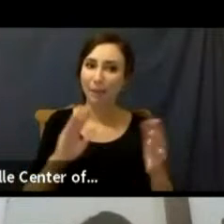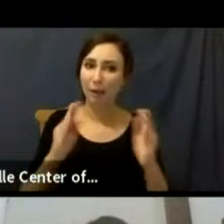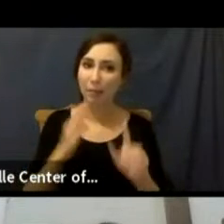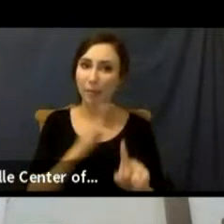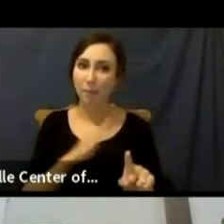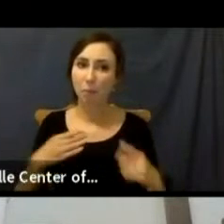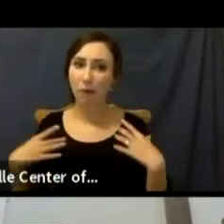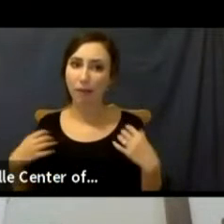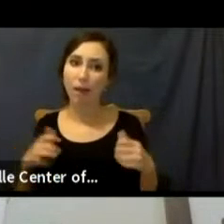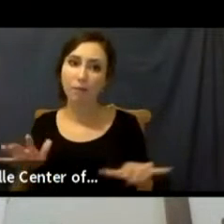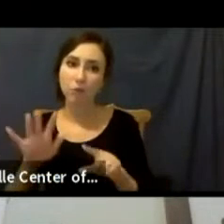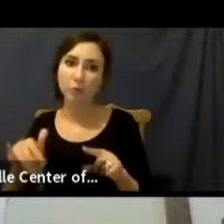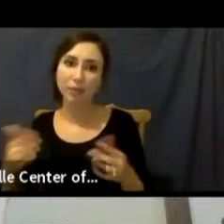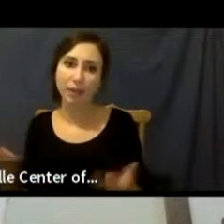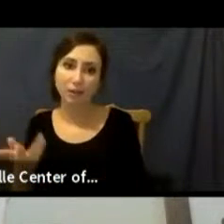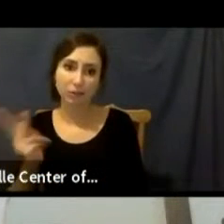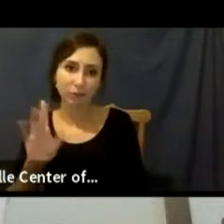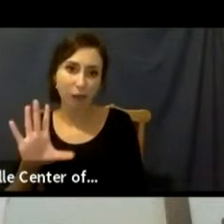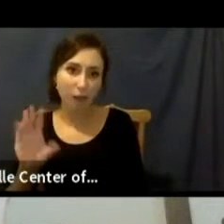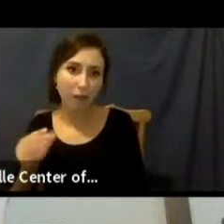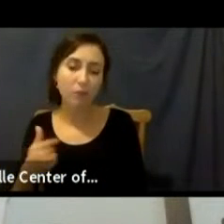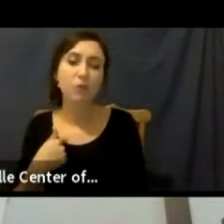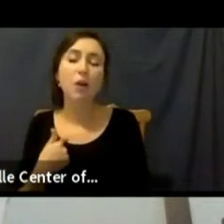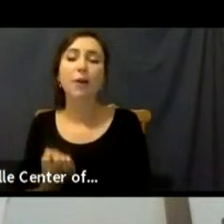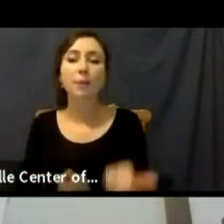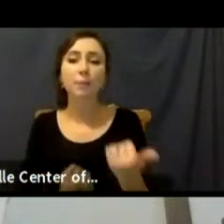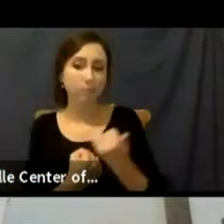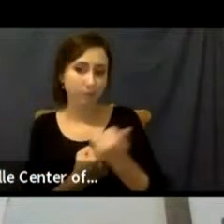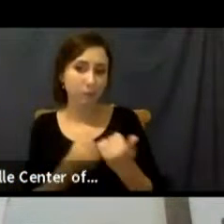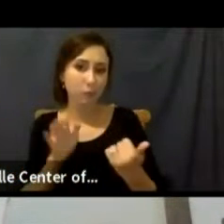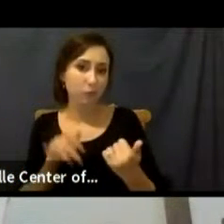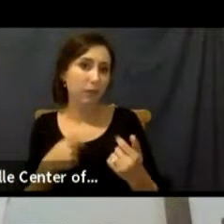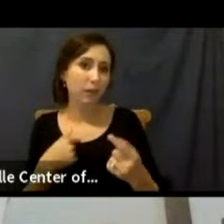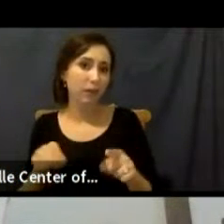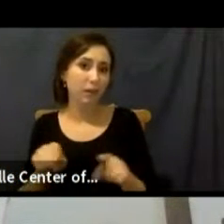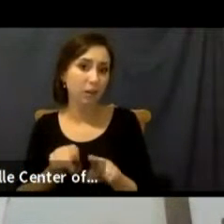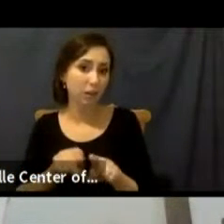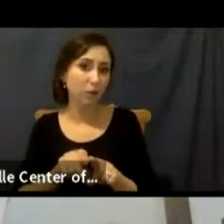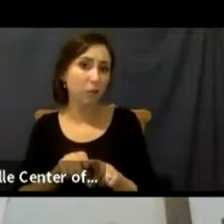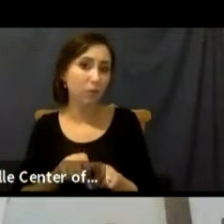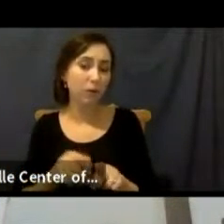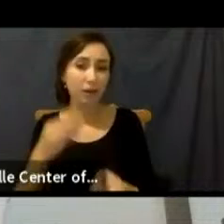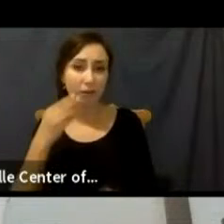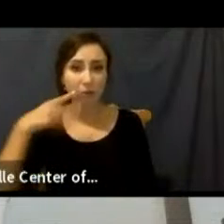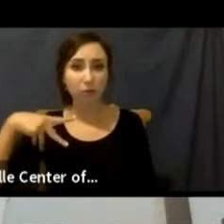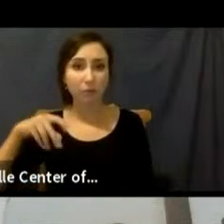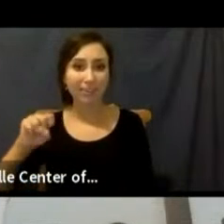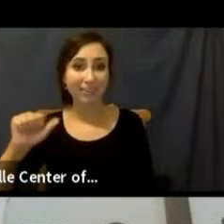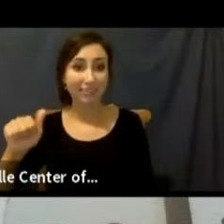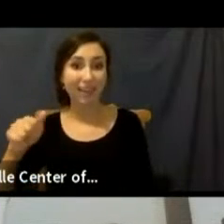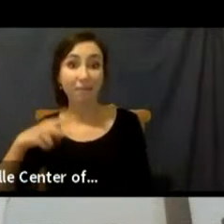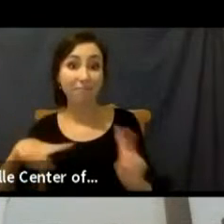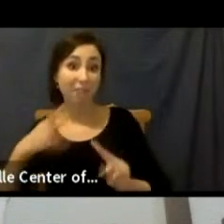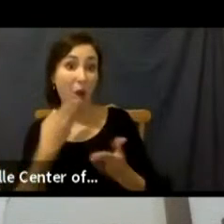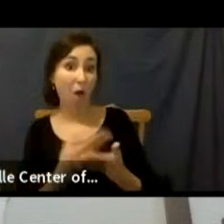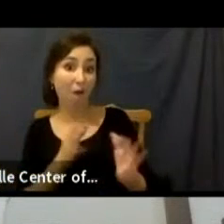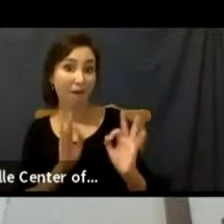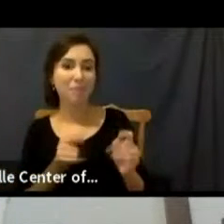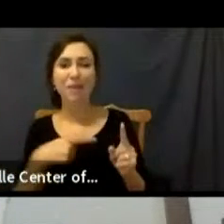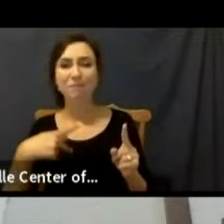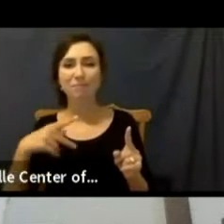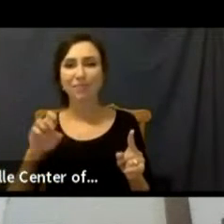of Health doing it in Knox County. So I would support that. I would also, I know the PSAs look good, but PSAs, I'll be